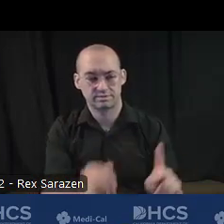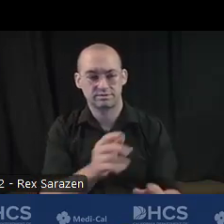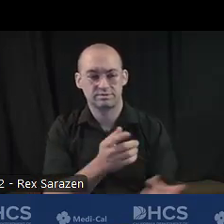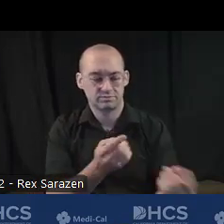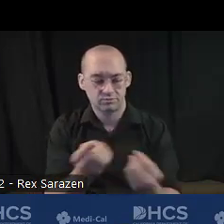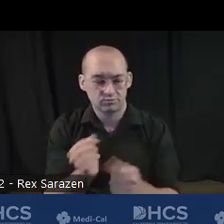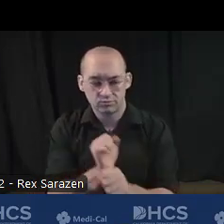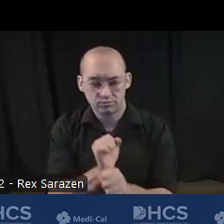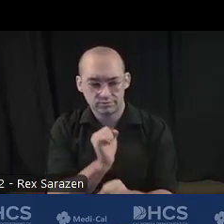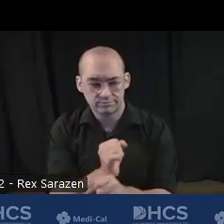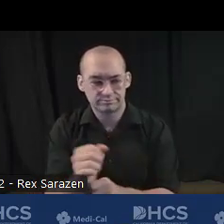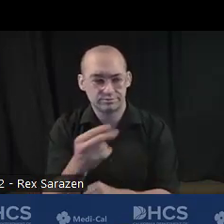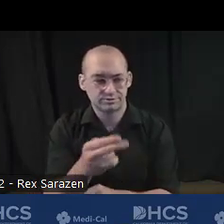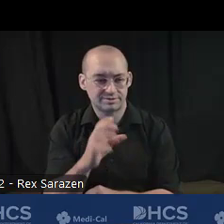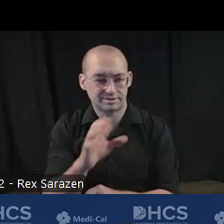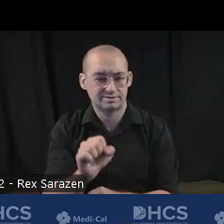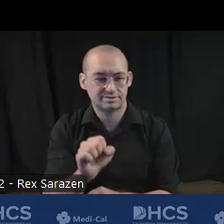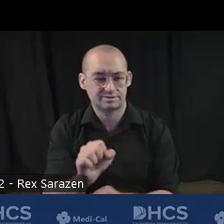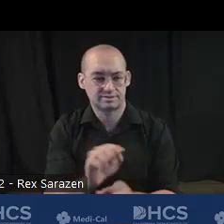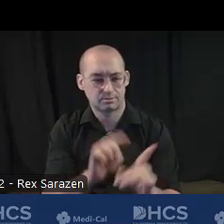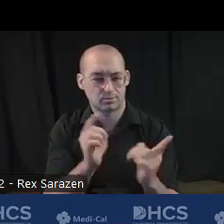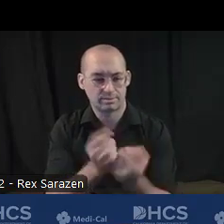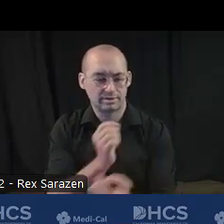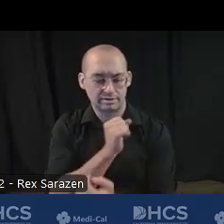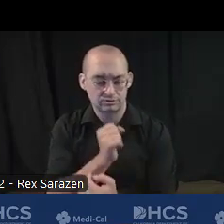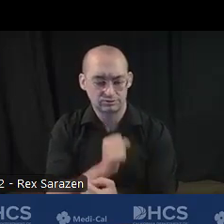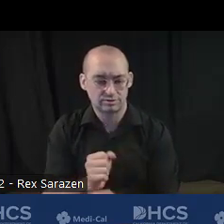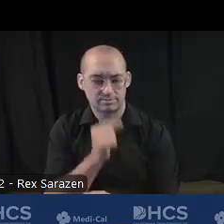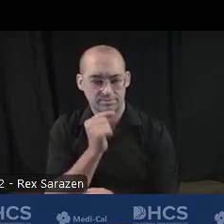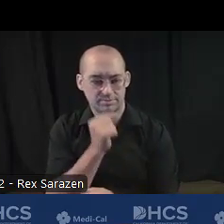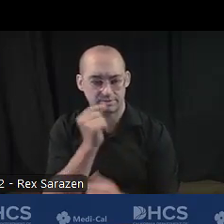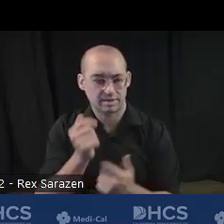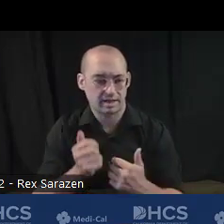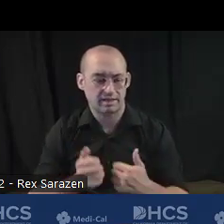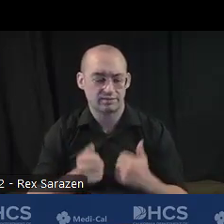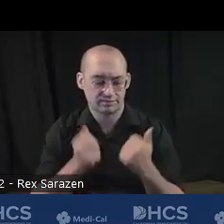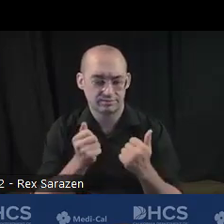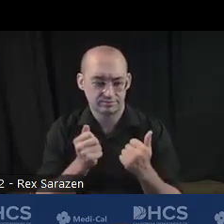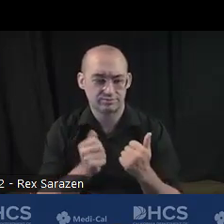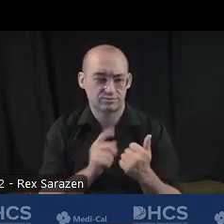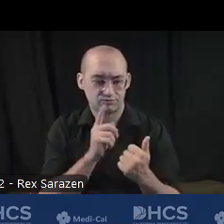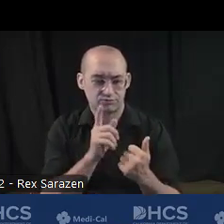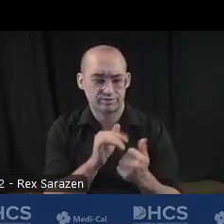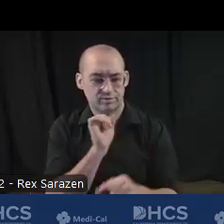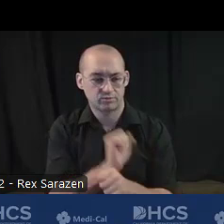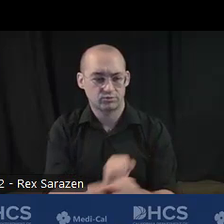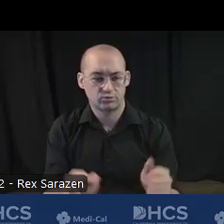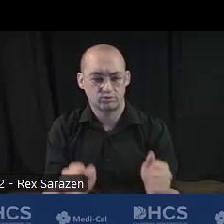Department of Aging and Department of Public Health in really working to plan